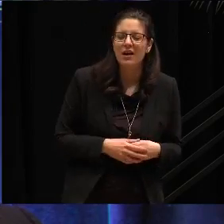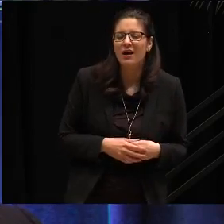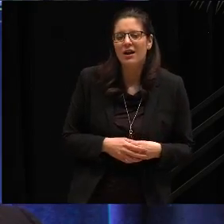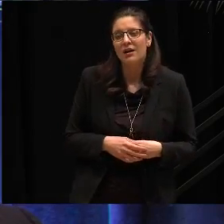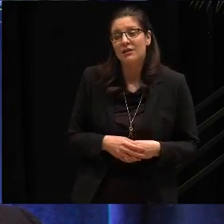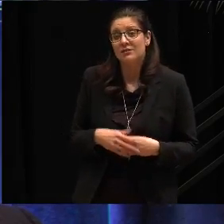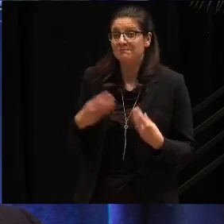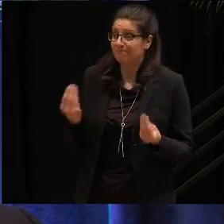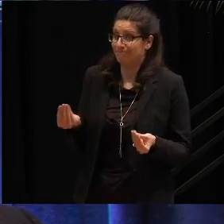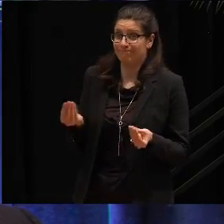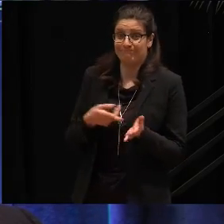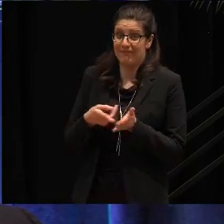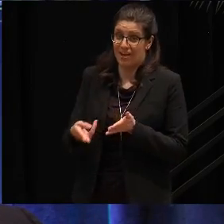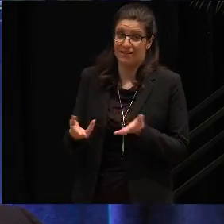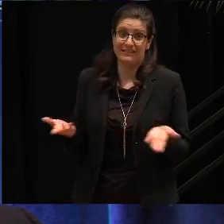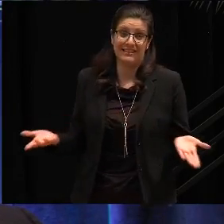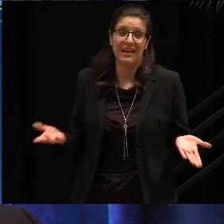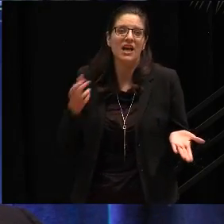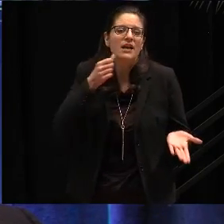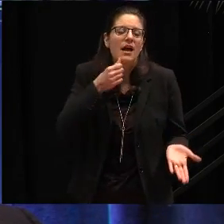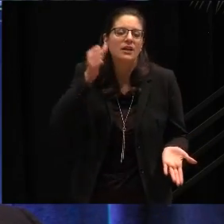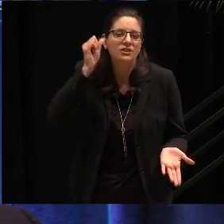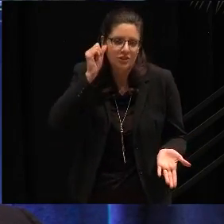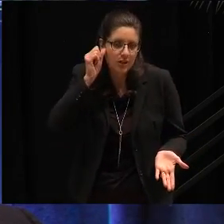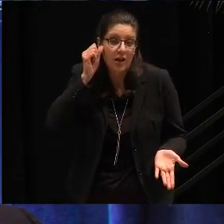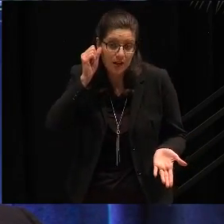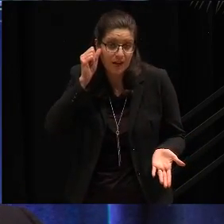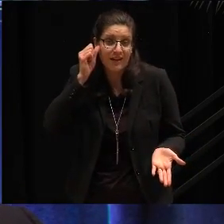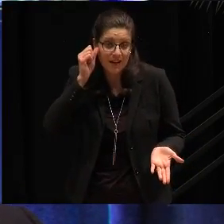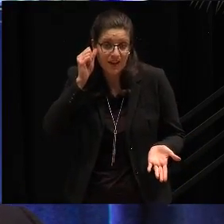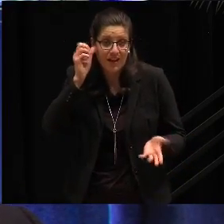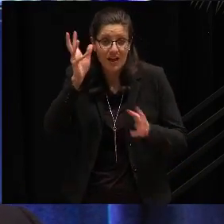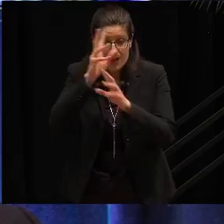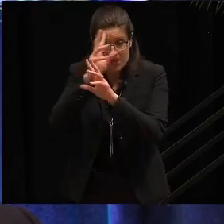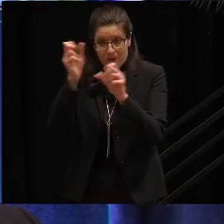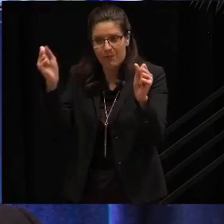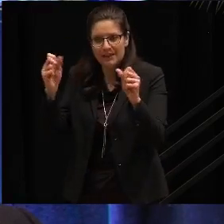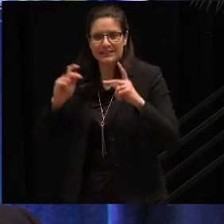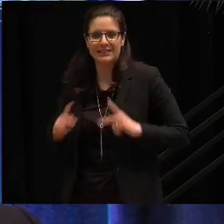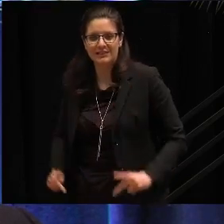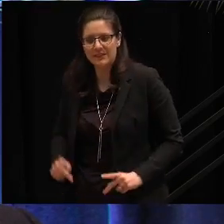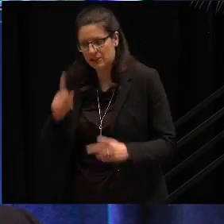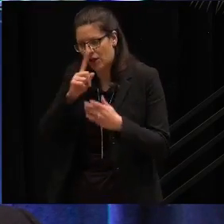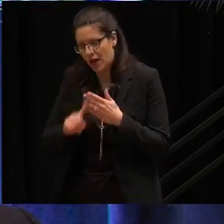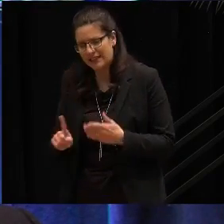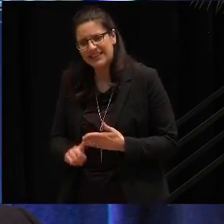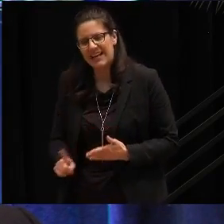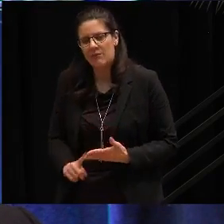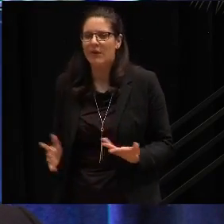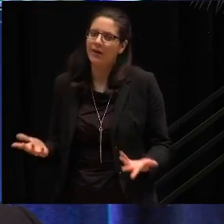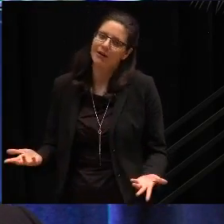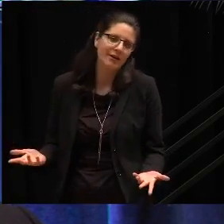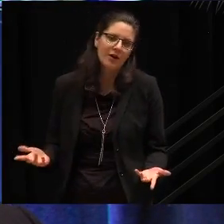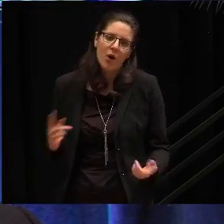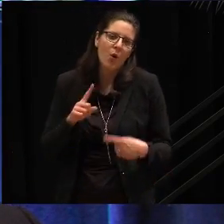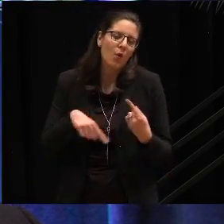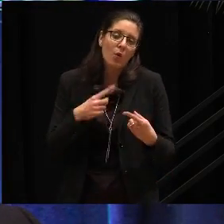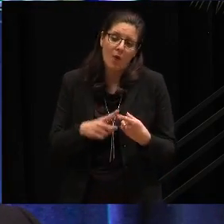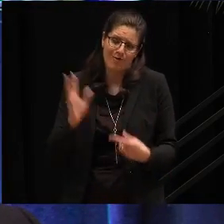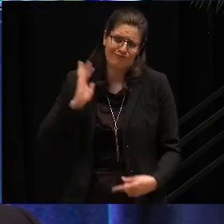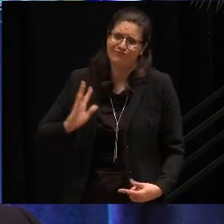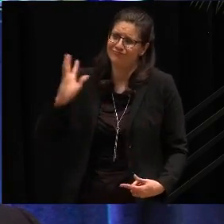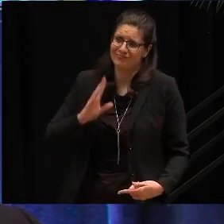mean, let's just take yesterday, for example, after the president's physical exam. When has anyone ever